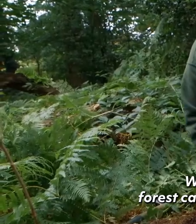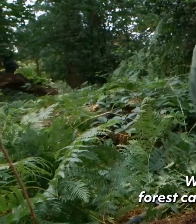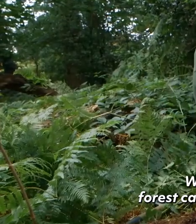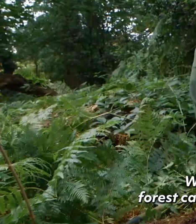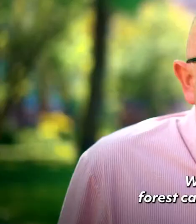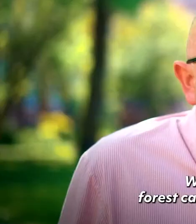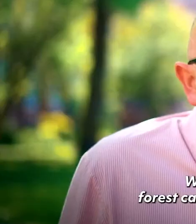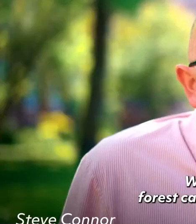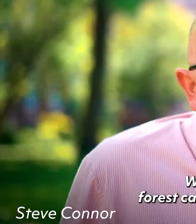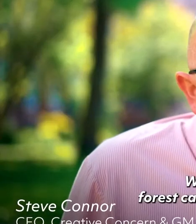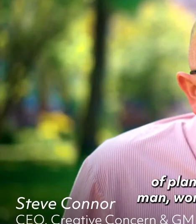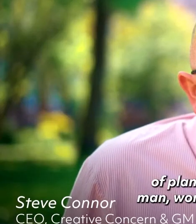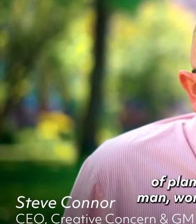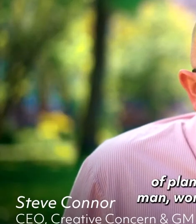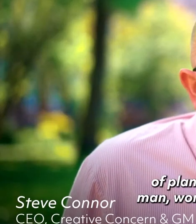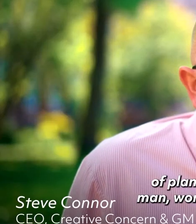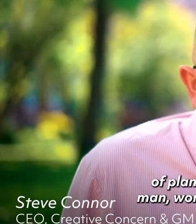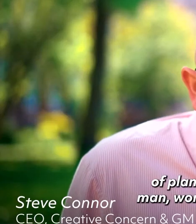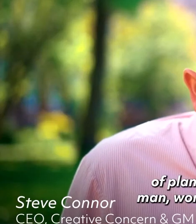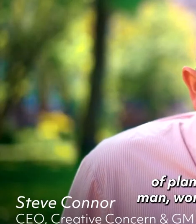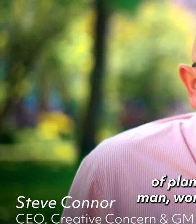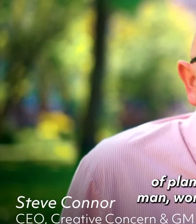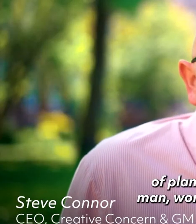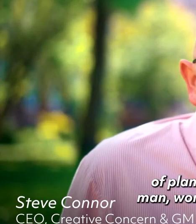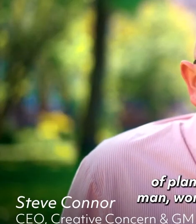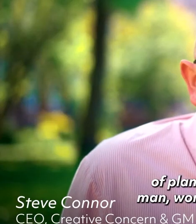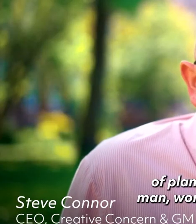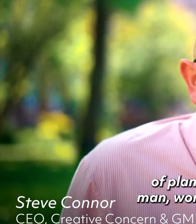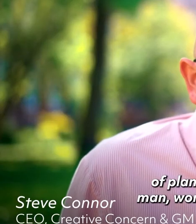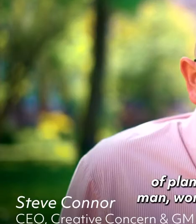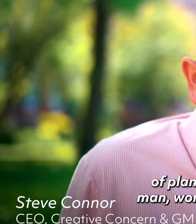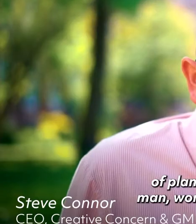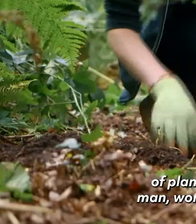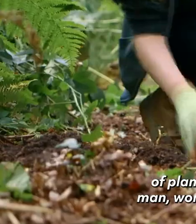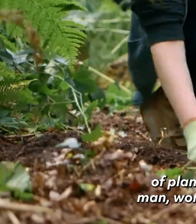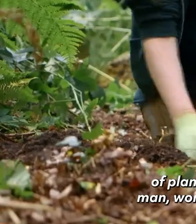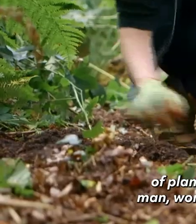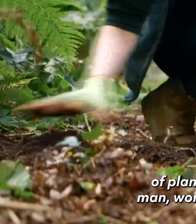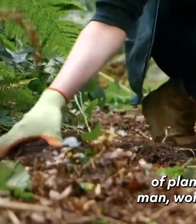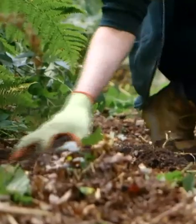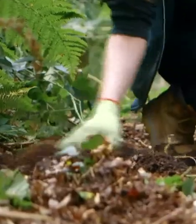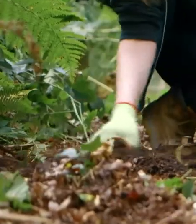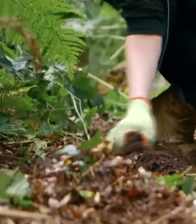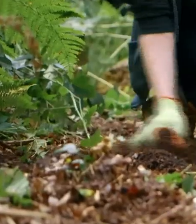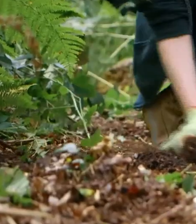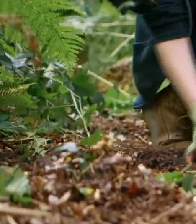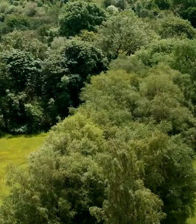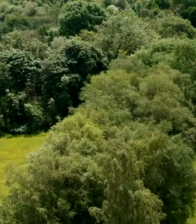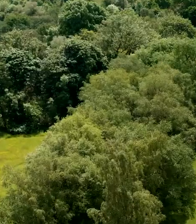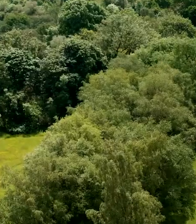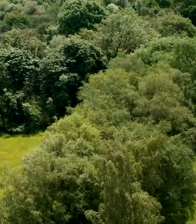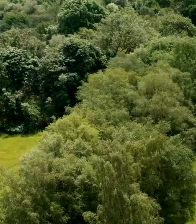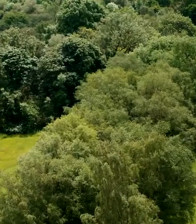called City of Trees, with their aim of planting a tree literally for every man, woman and child in the city region.